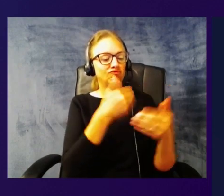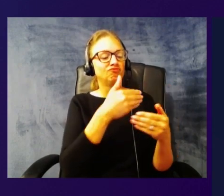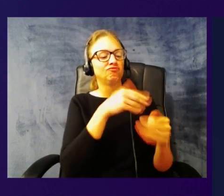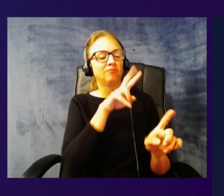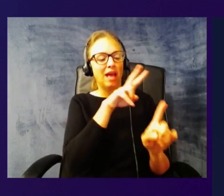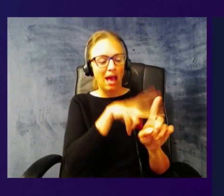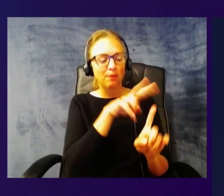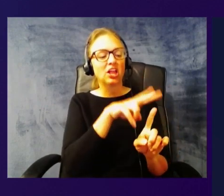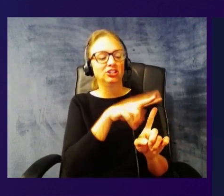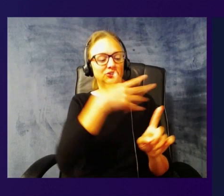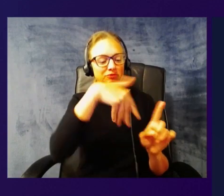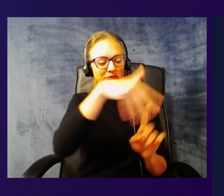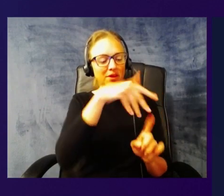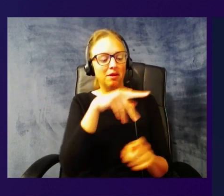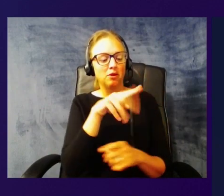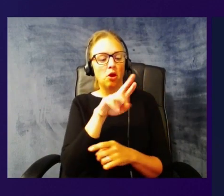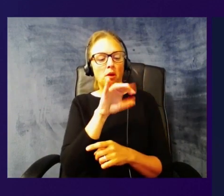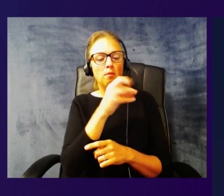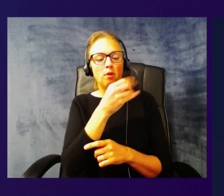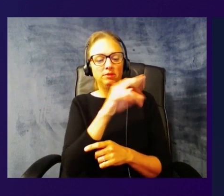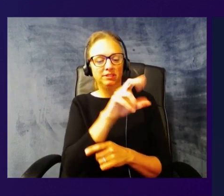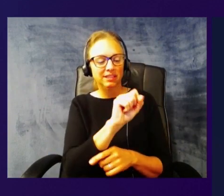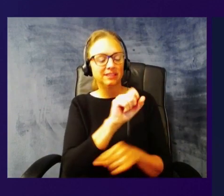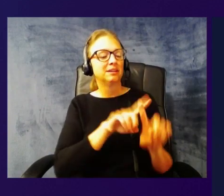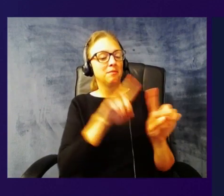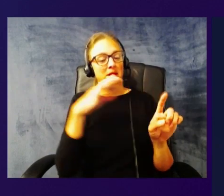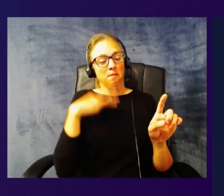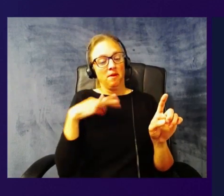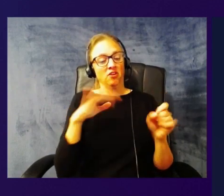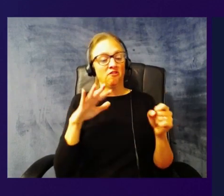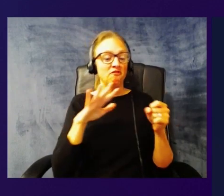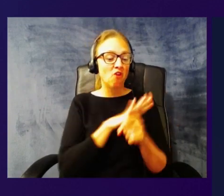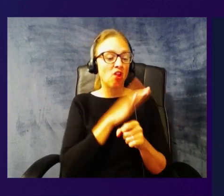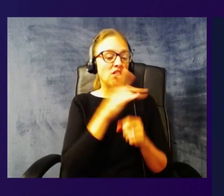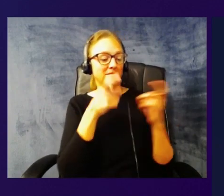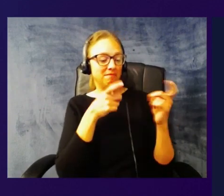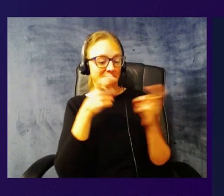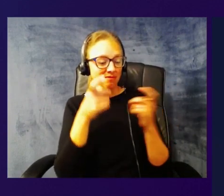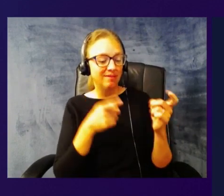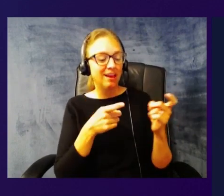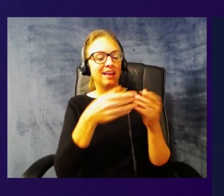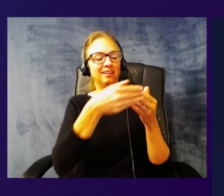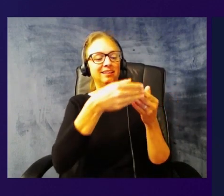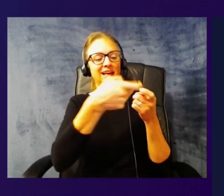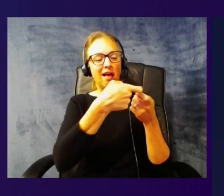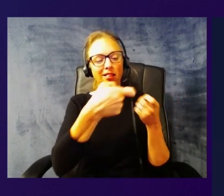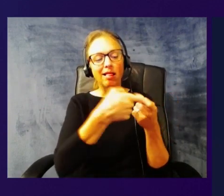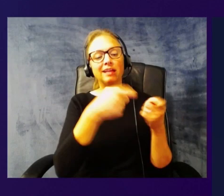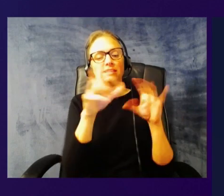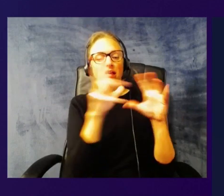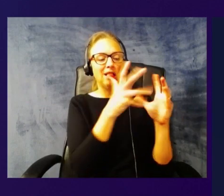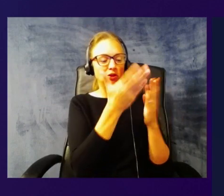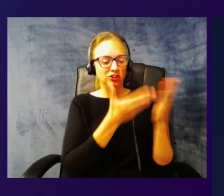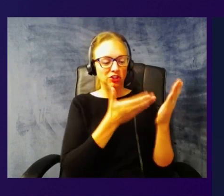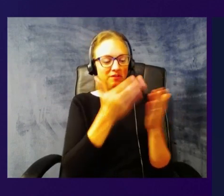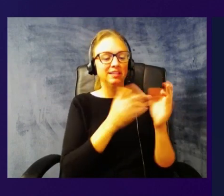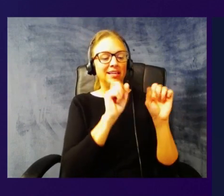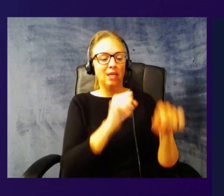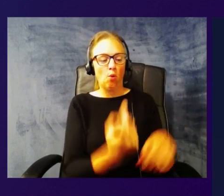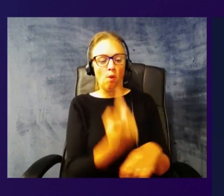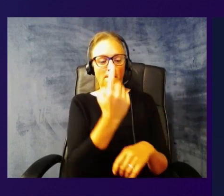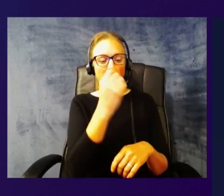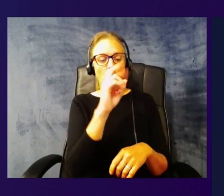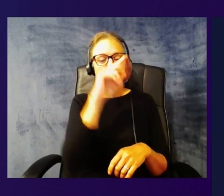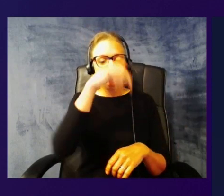on premises, but with the benefits of a fully managed elastic cloud service that can be spun up or down,